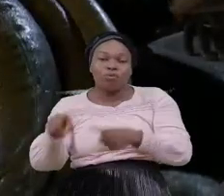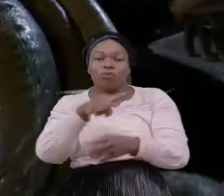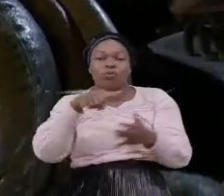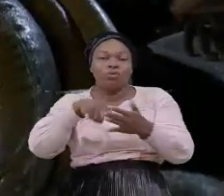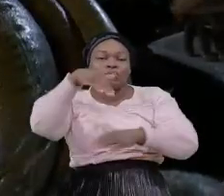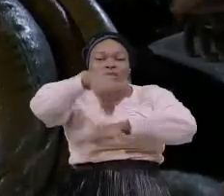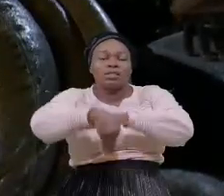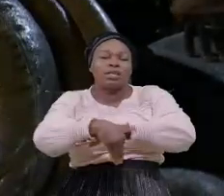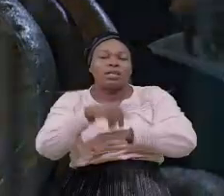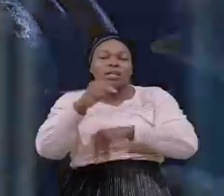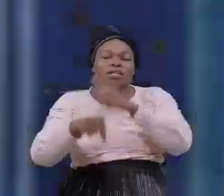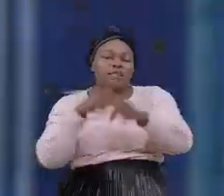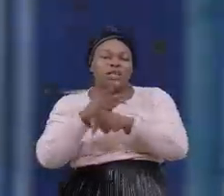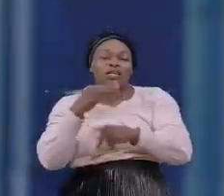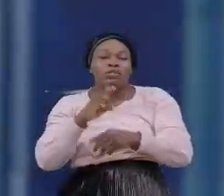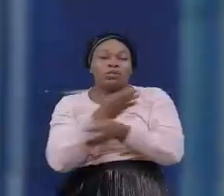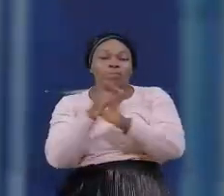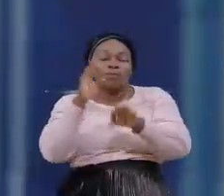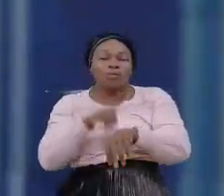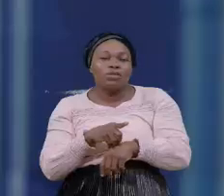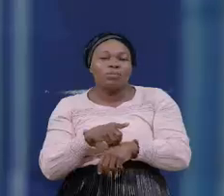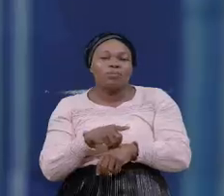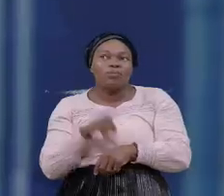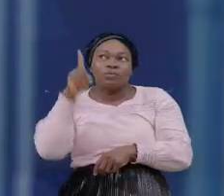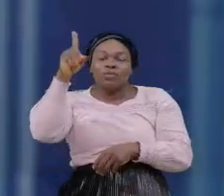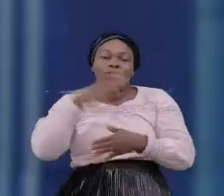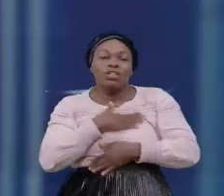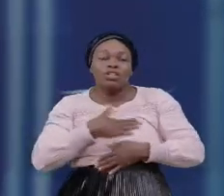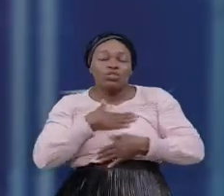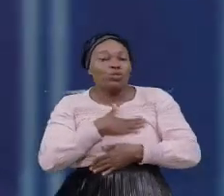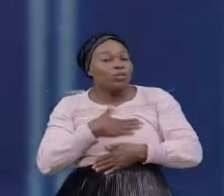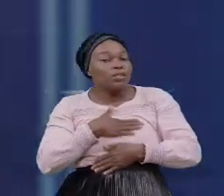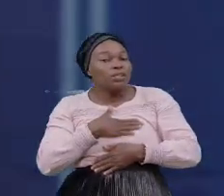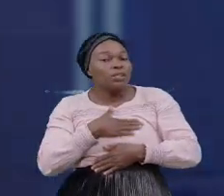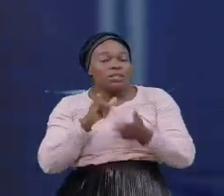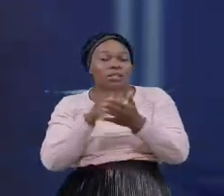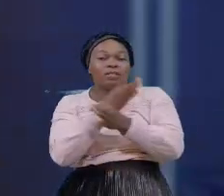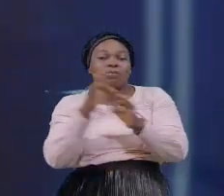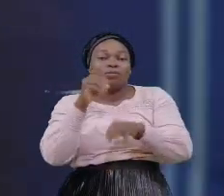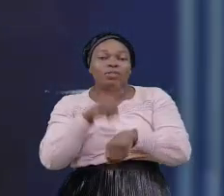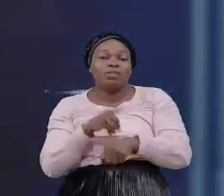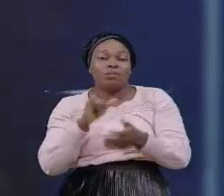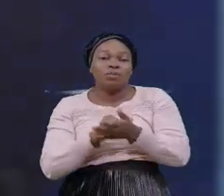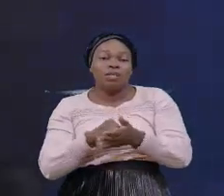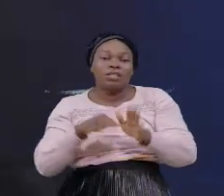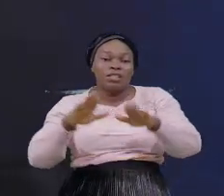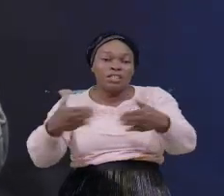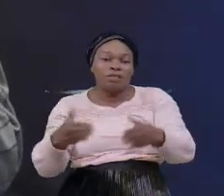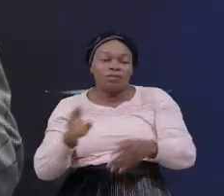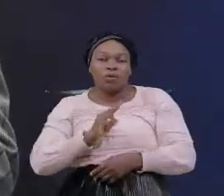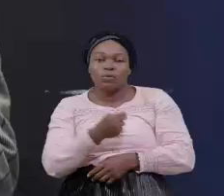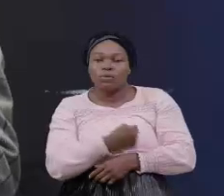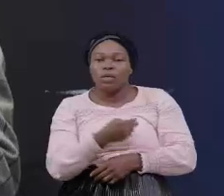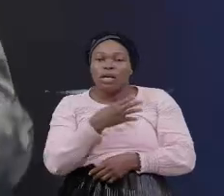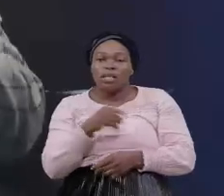he enjoyed. That's the kind of freedom he comes and he gives us, not a substandard